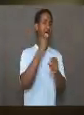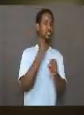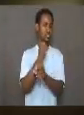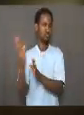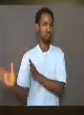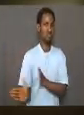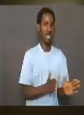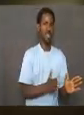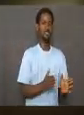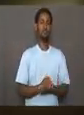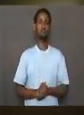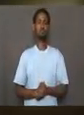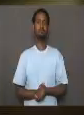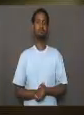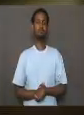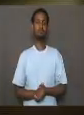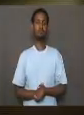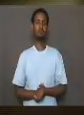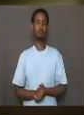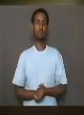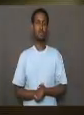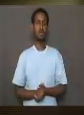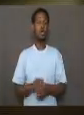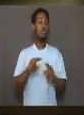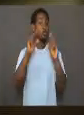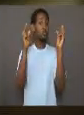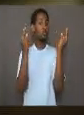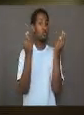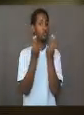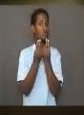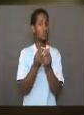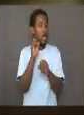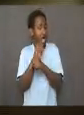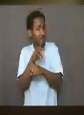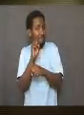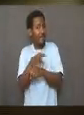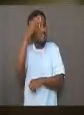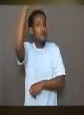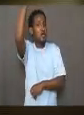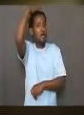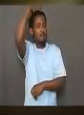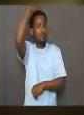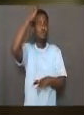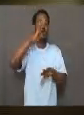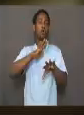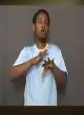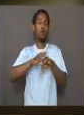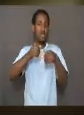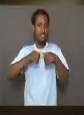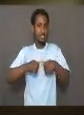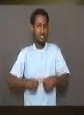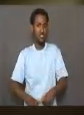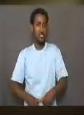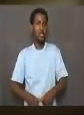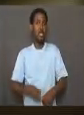program delivery. The Commission also advises the government on existing